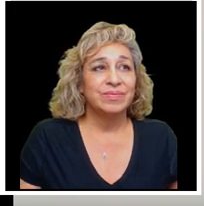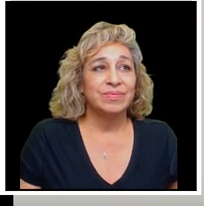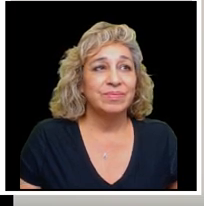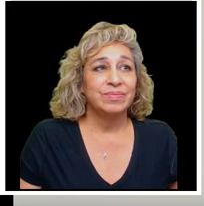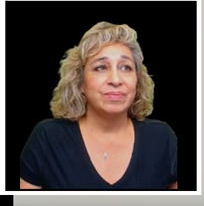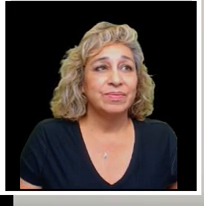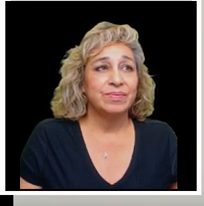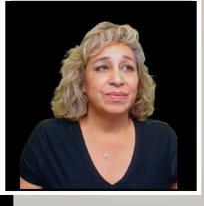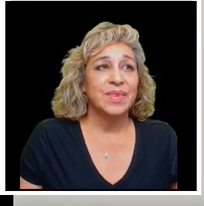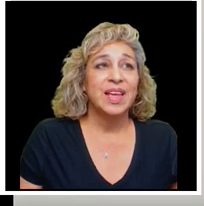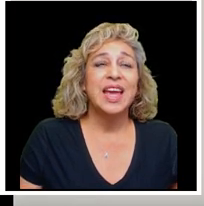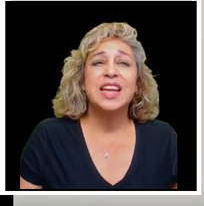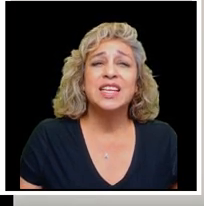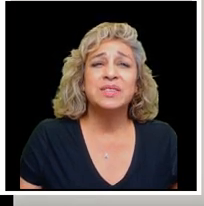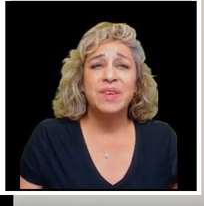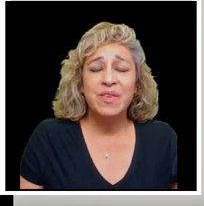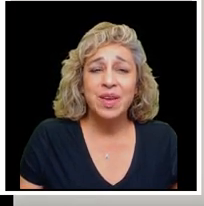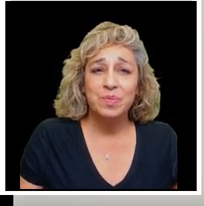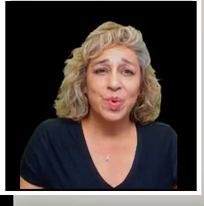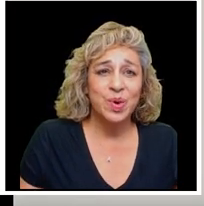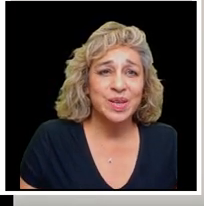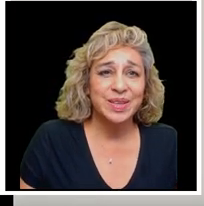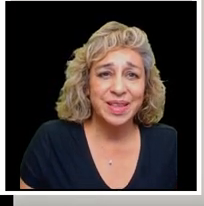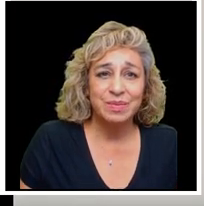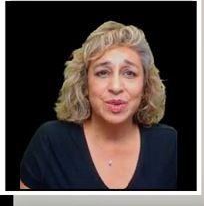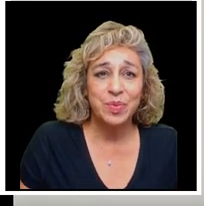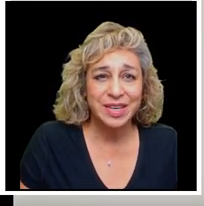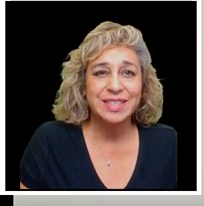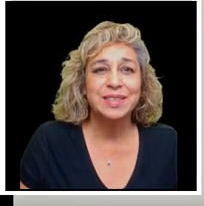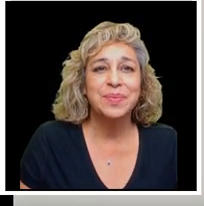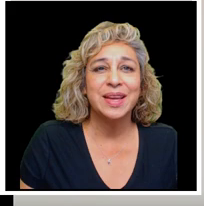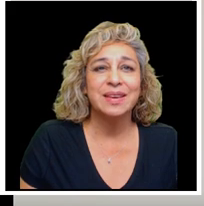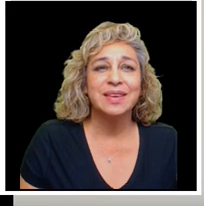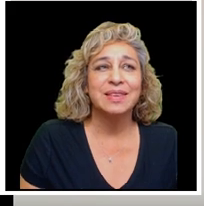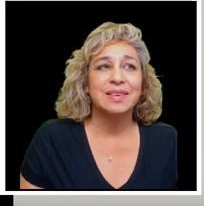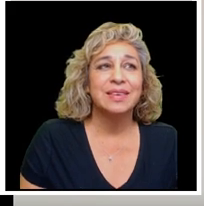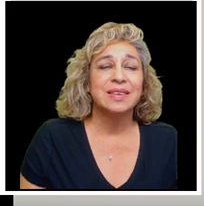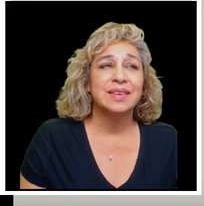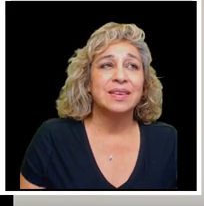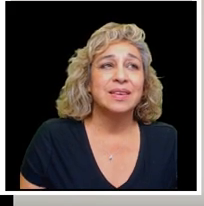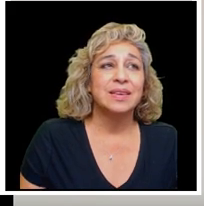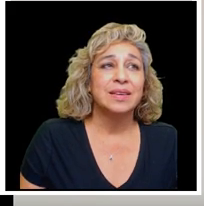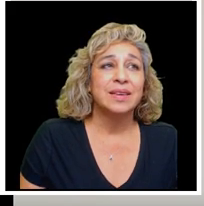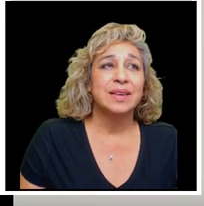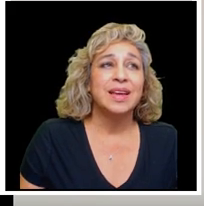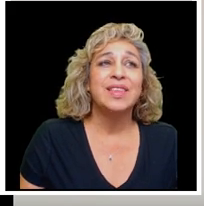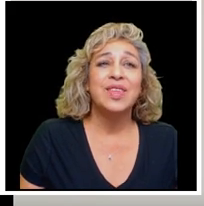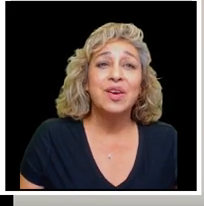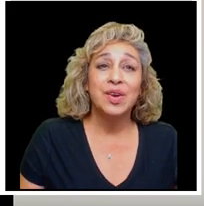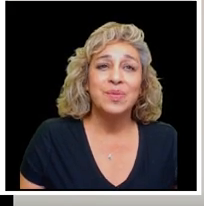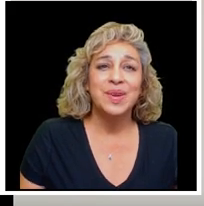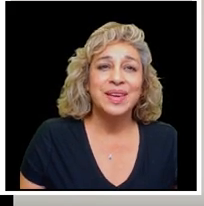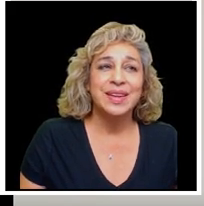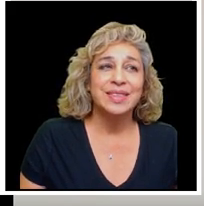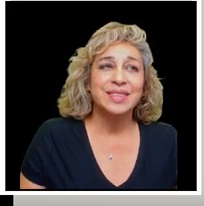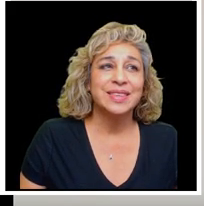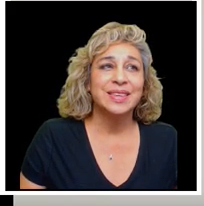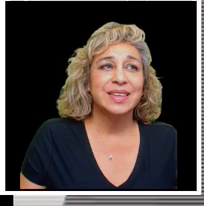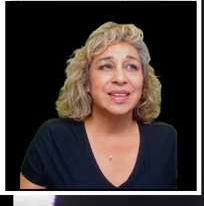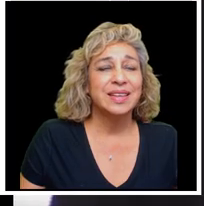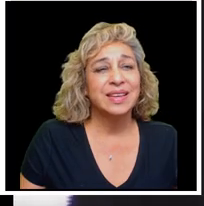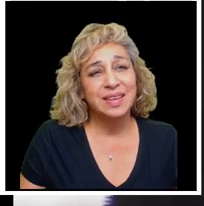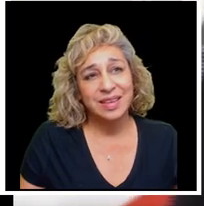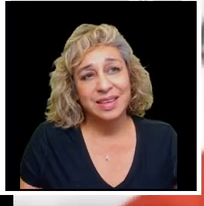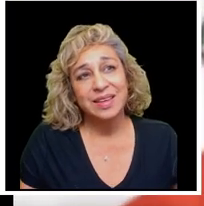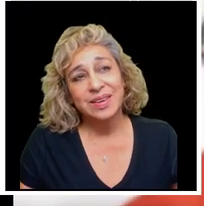and it is very important to them to participate in their communities